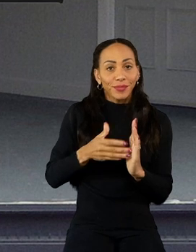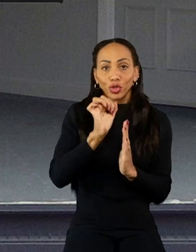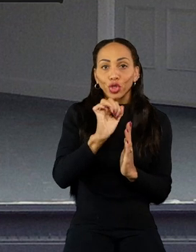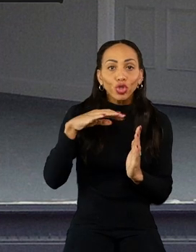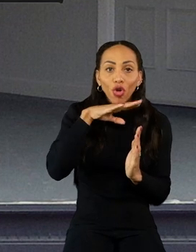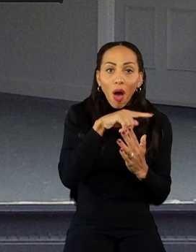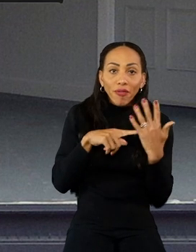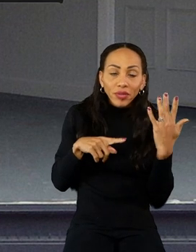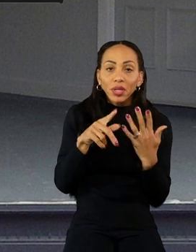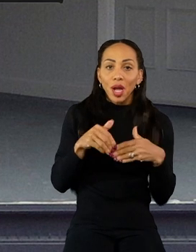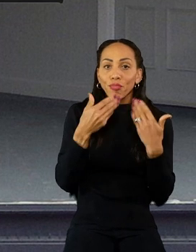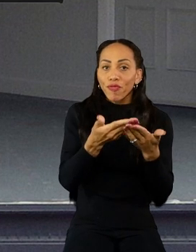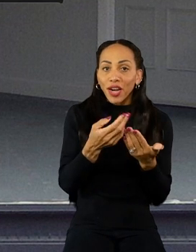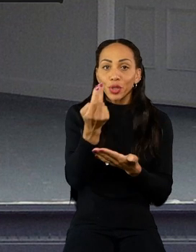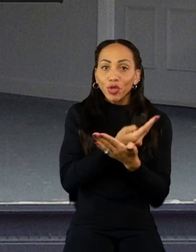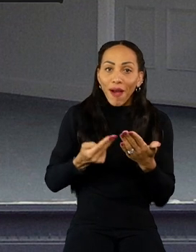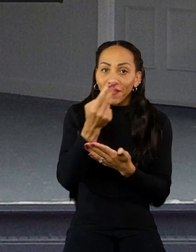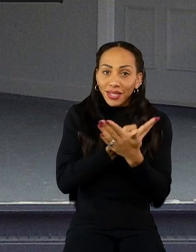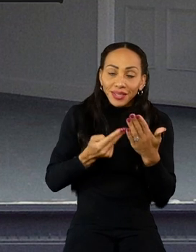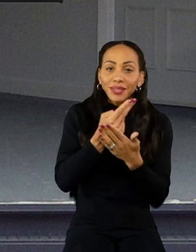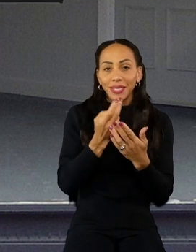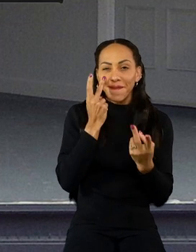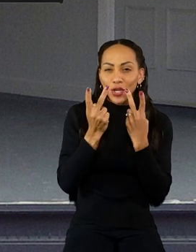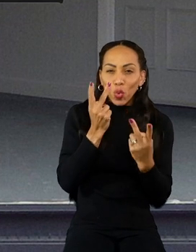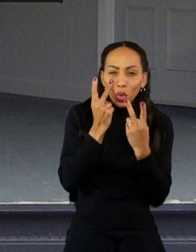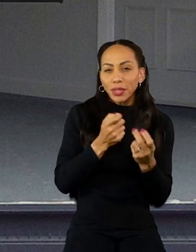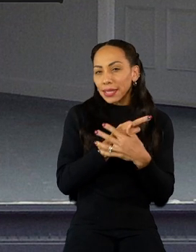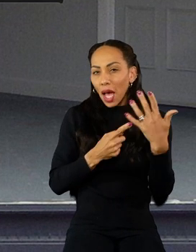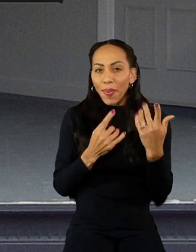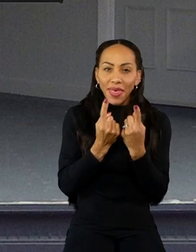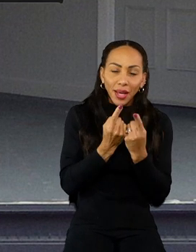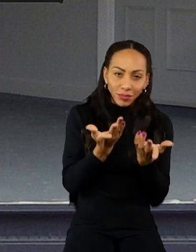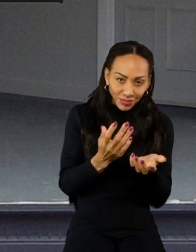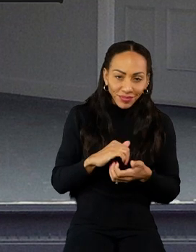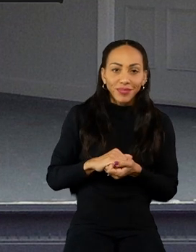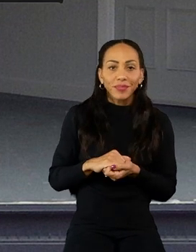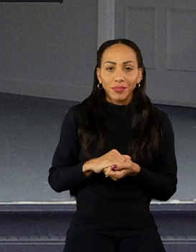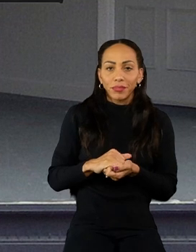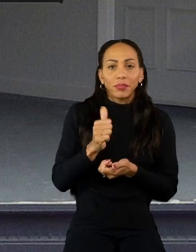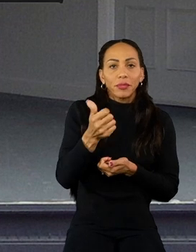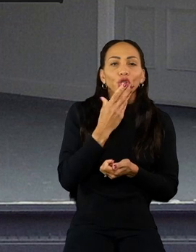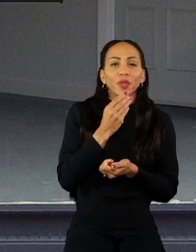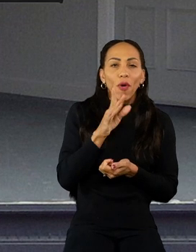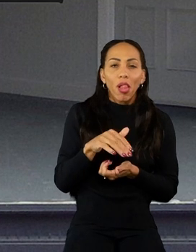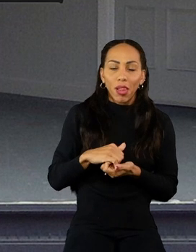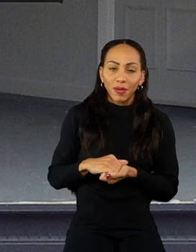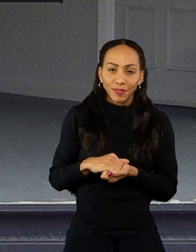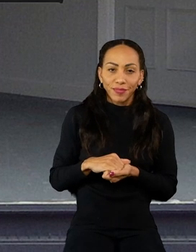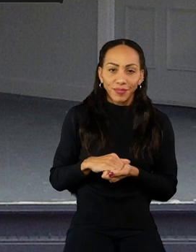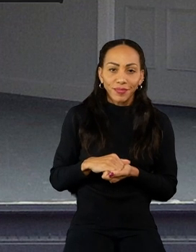I'm happy to add some stuff add some stuff to your draft, provide you with some graphics and some visuals, that sort of thing.